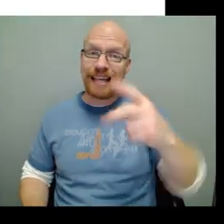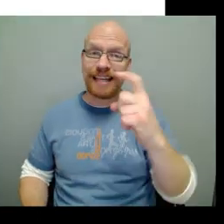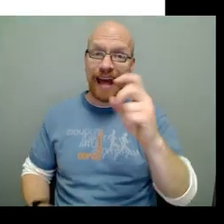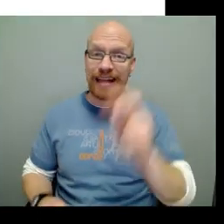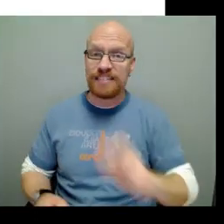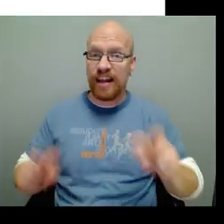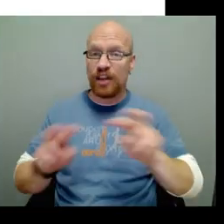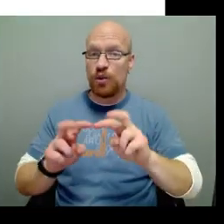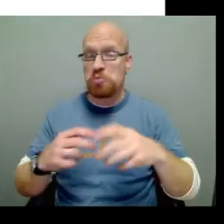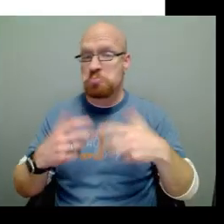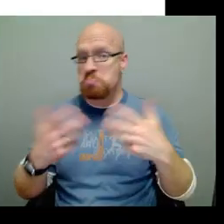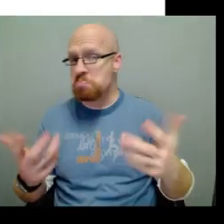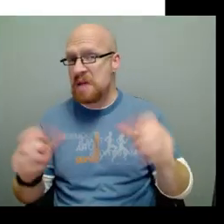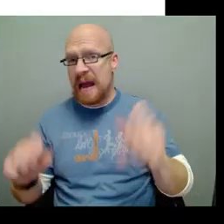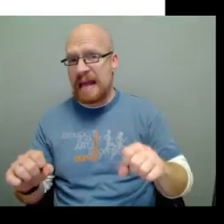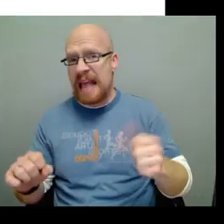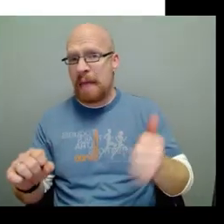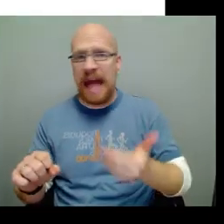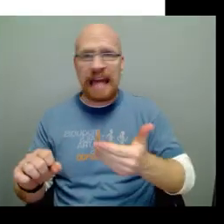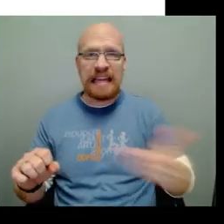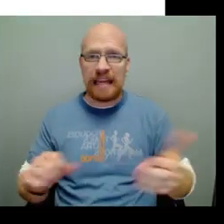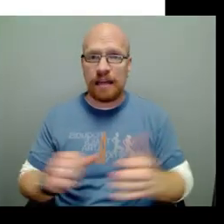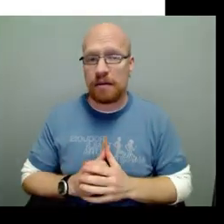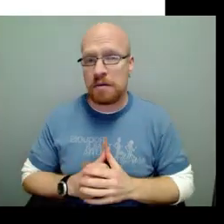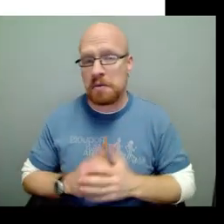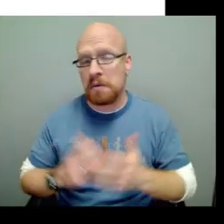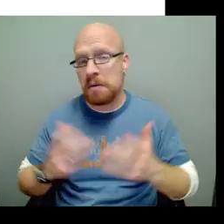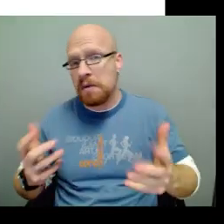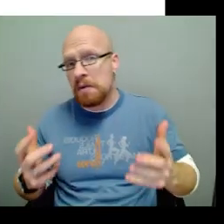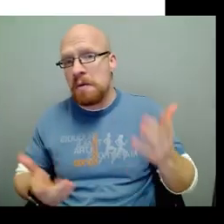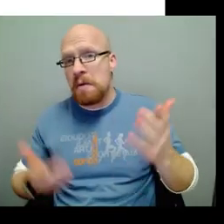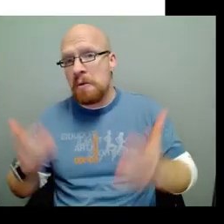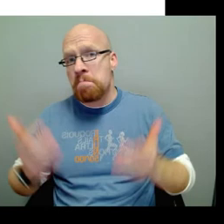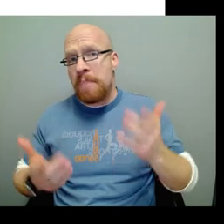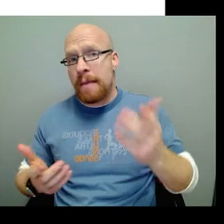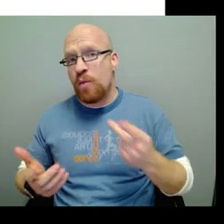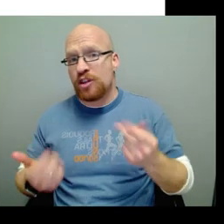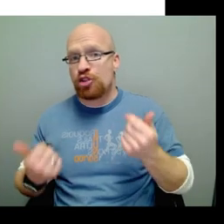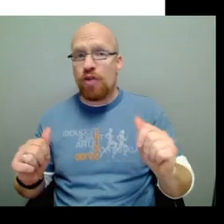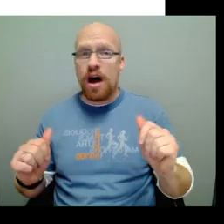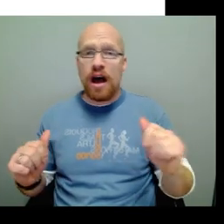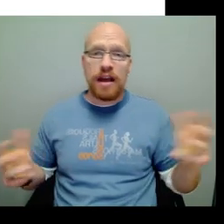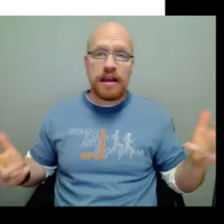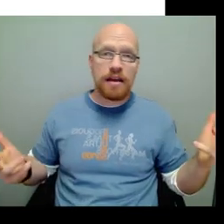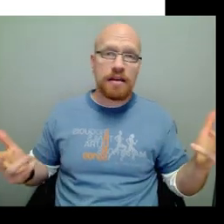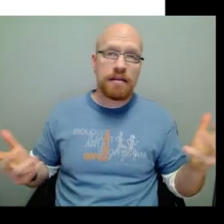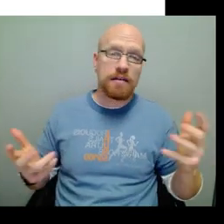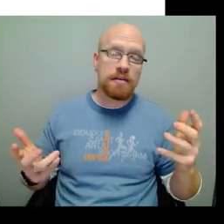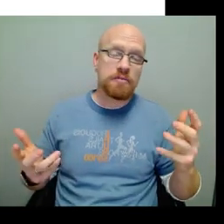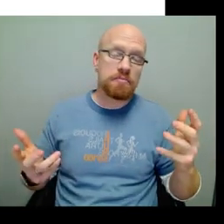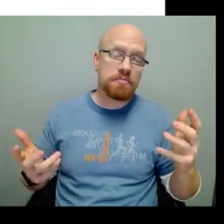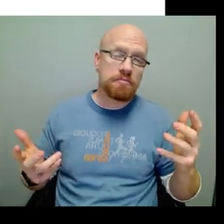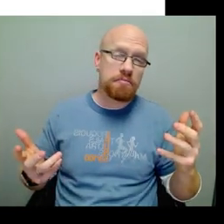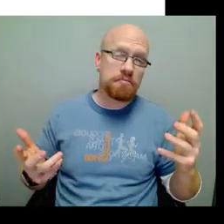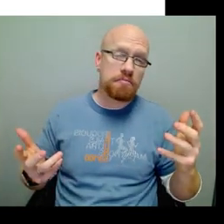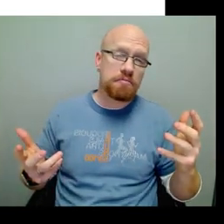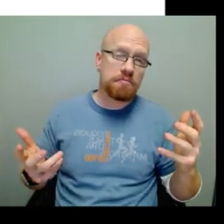Now my second x value can be anything. Maybe we should try,